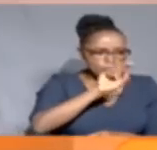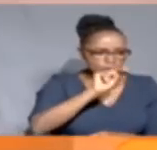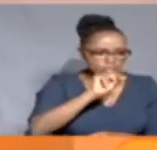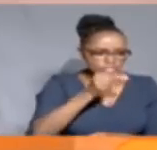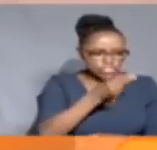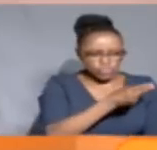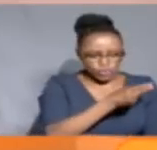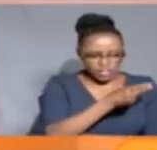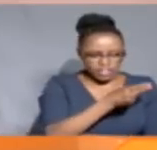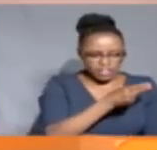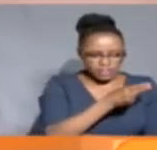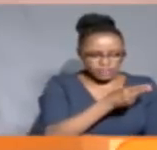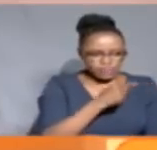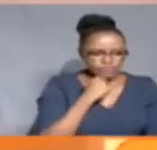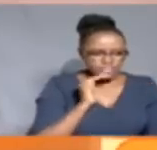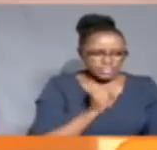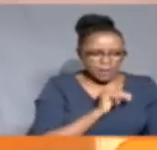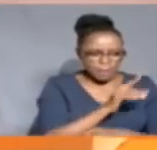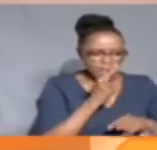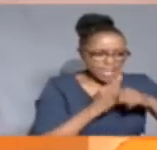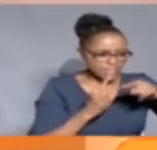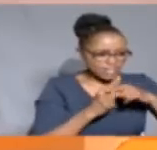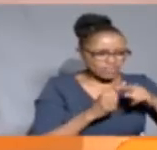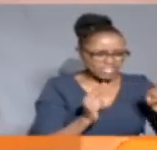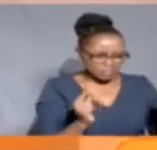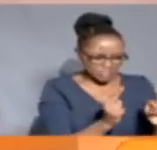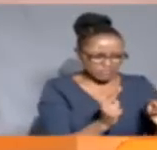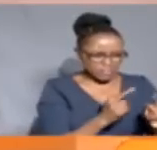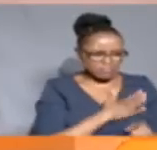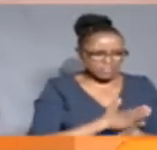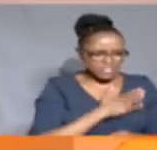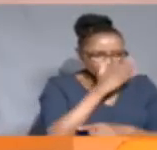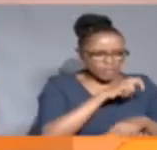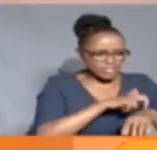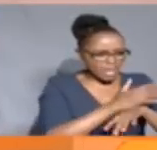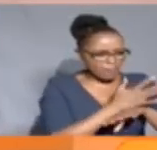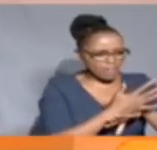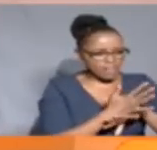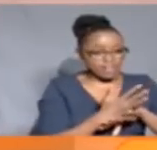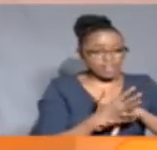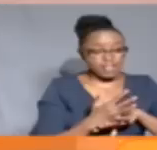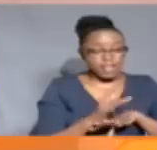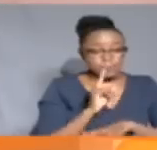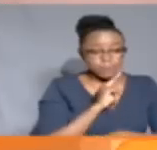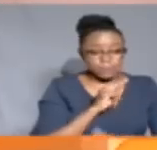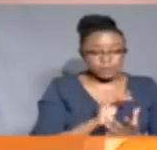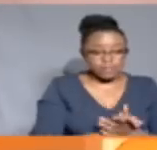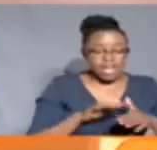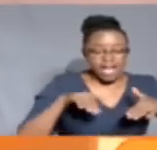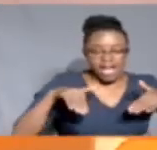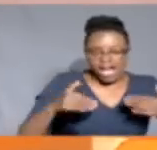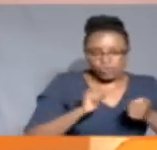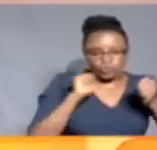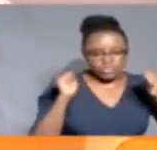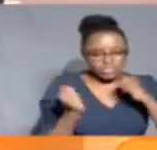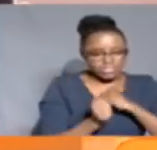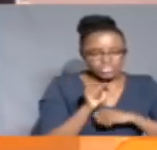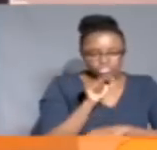Njoroge. Tell us about your experience briefly, because time is not on our side, and just how it changed